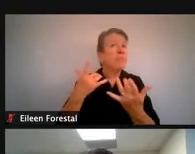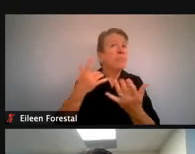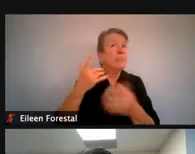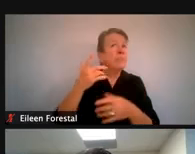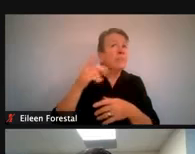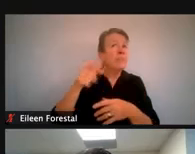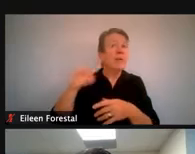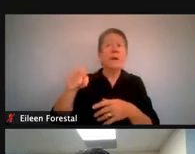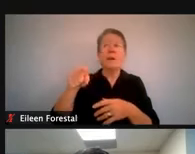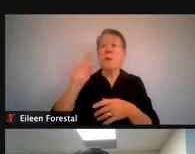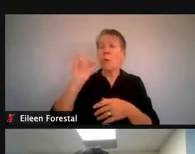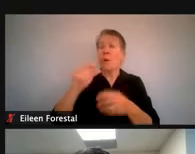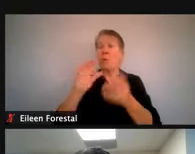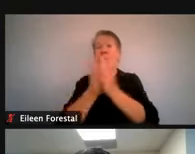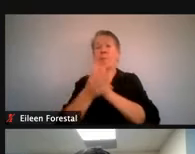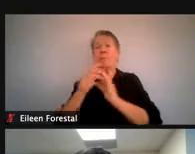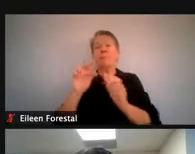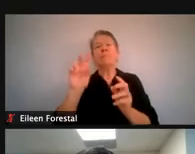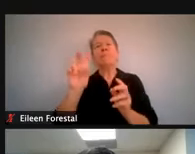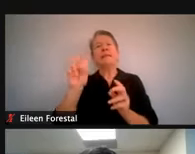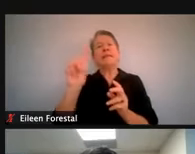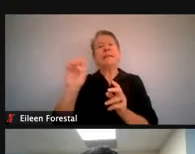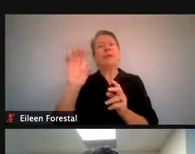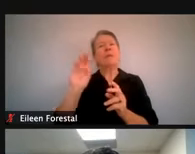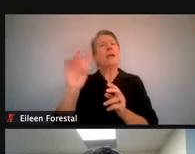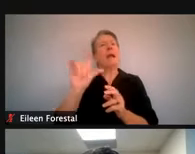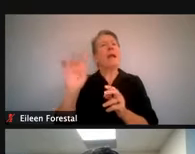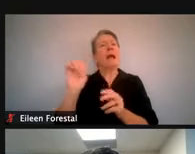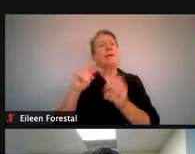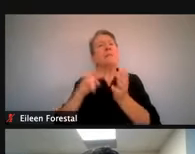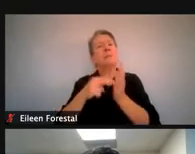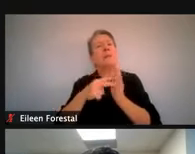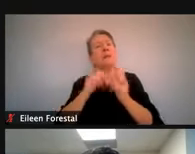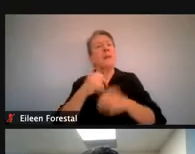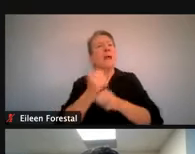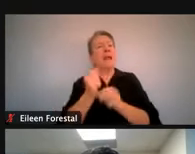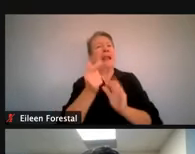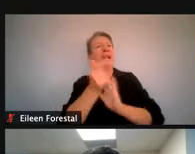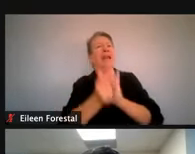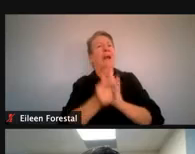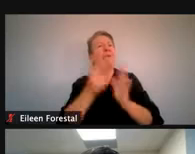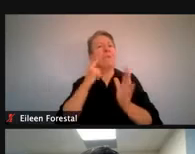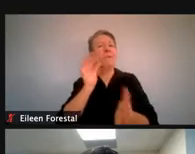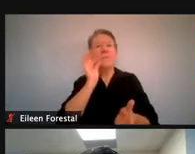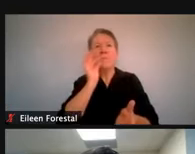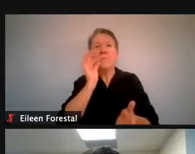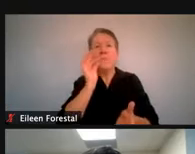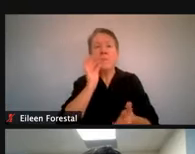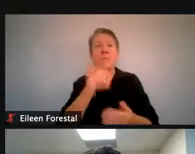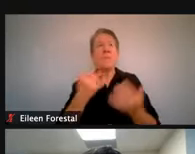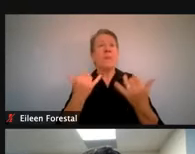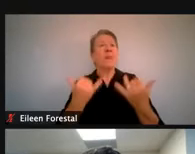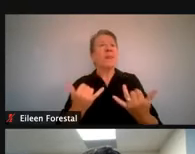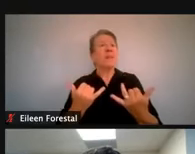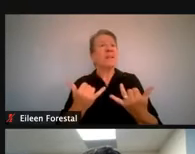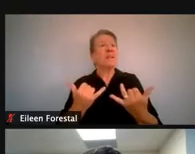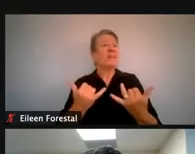And this is a bit of a broader question, but it's raining outside. It's been raining for the past week or so, and it's pretty